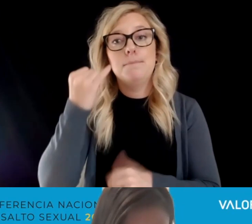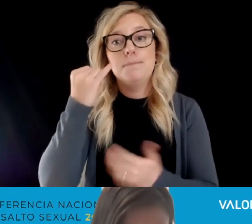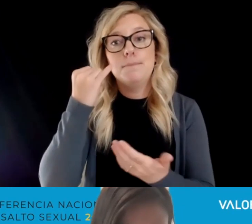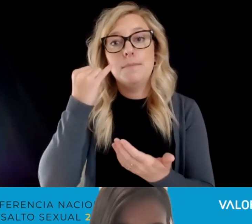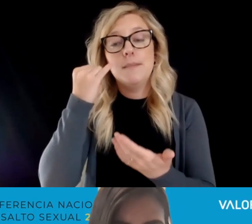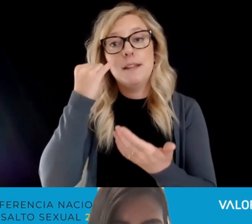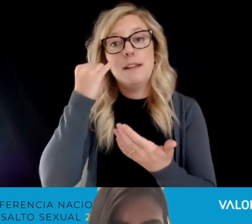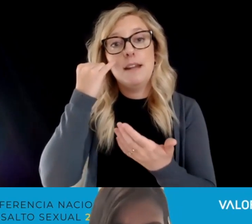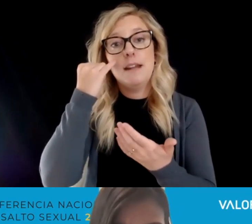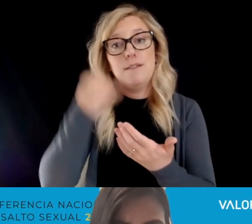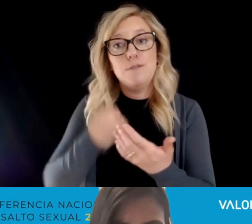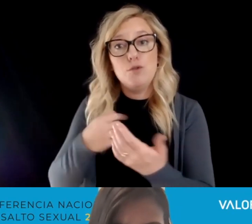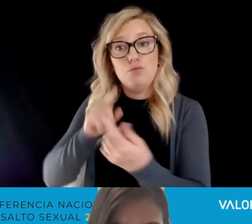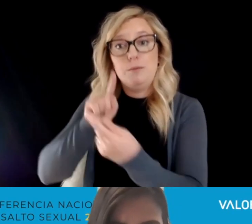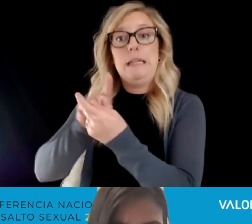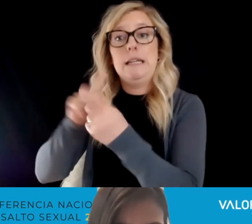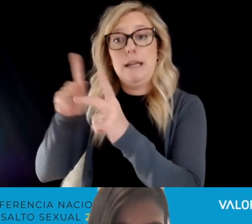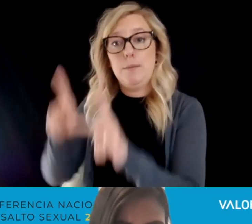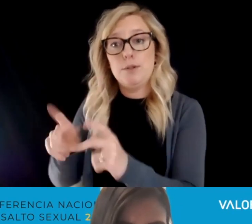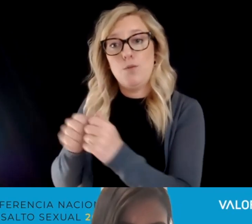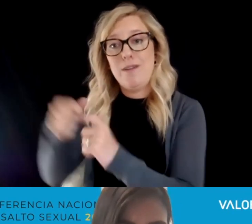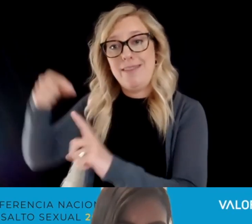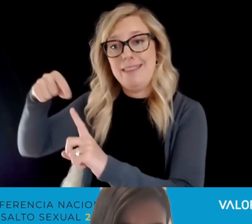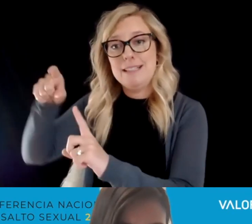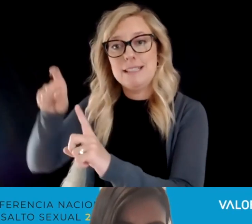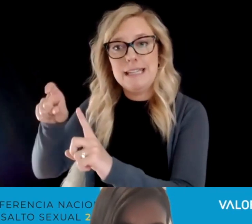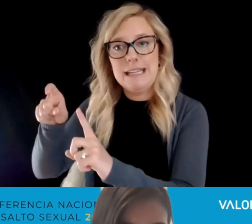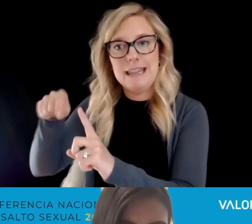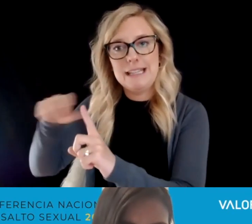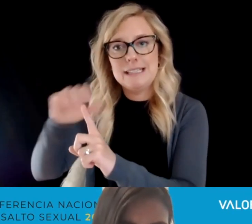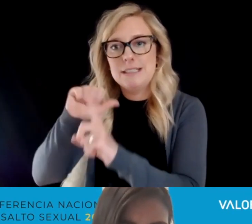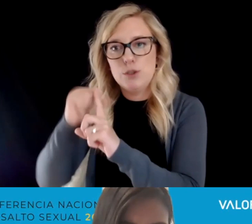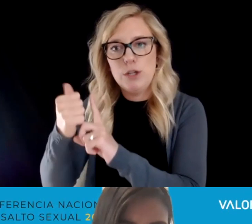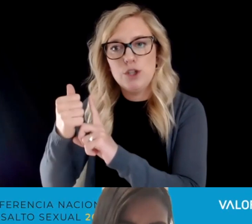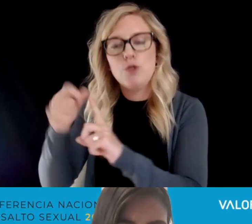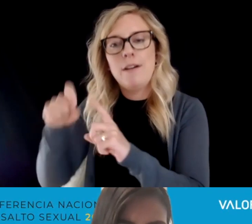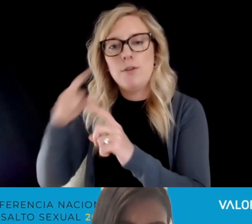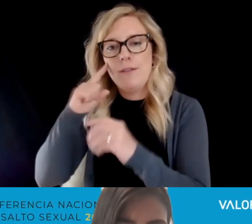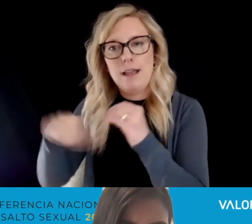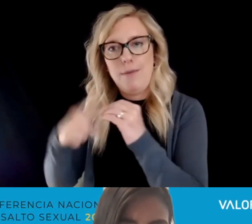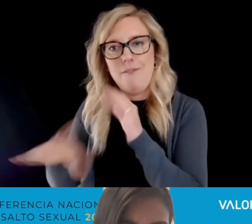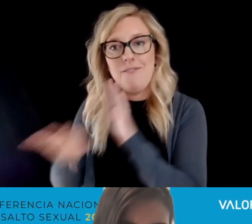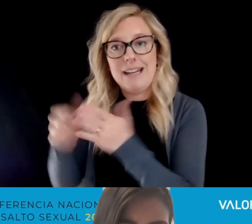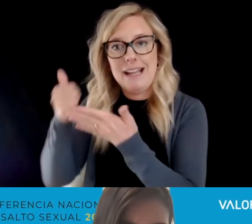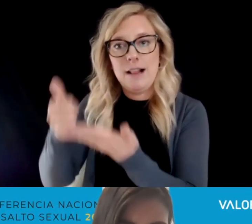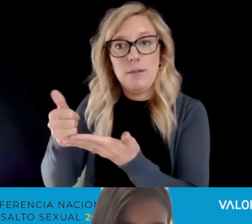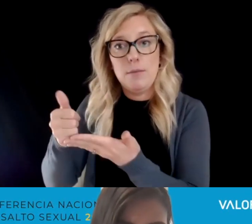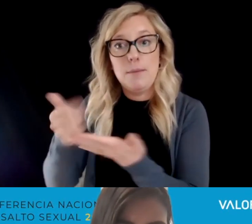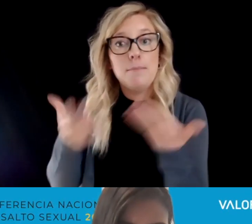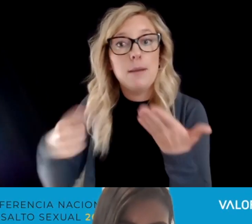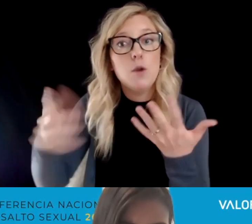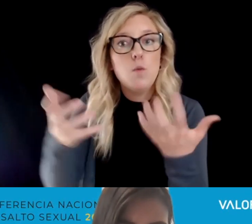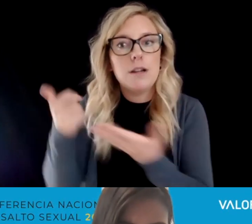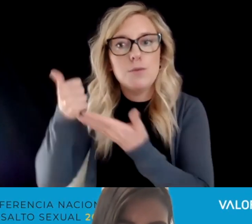situation, who has this need, you also need to think about finding help for this person. Sometimes you want to help, and you don't know how. And you can